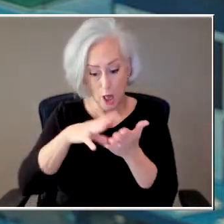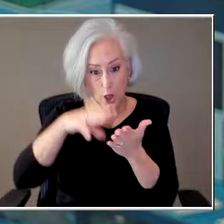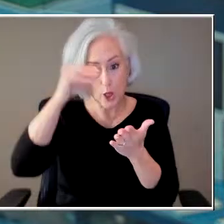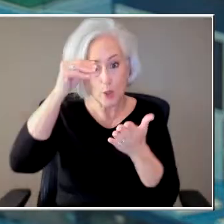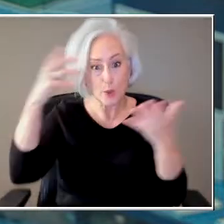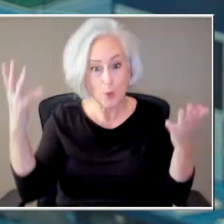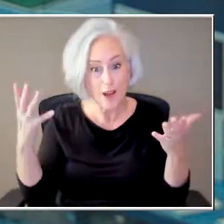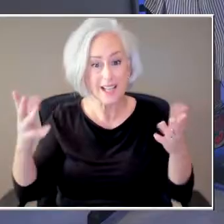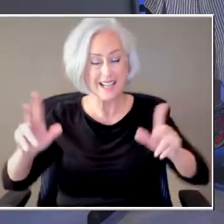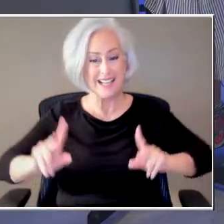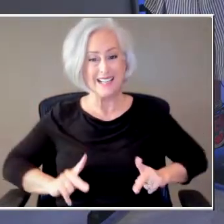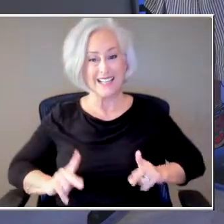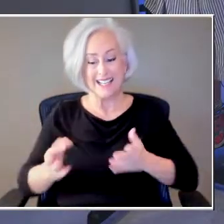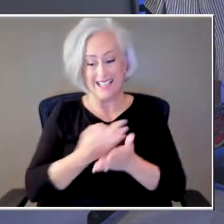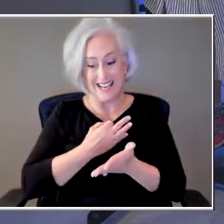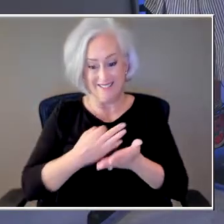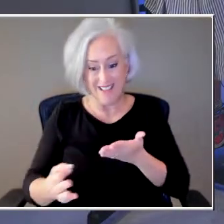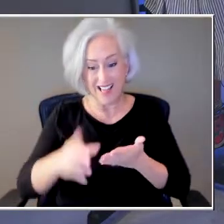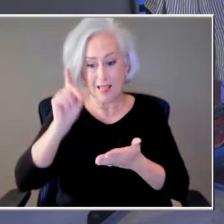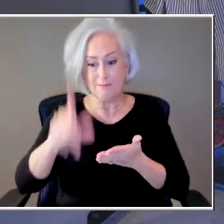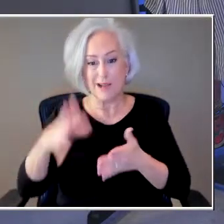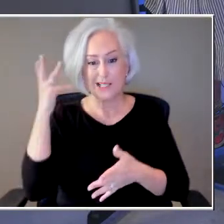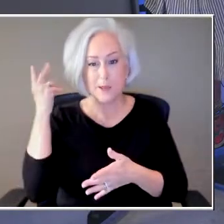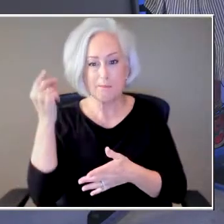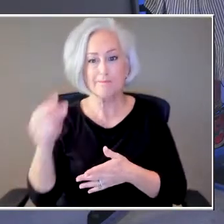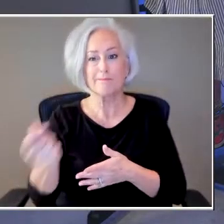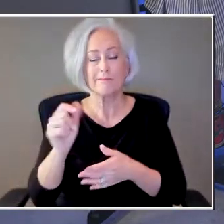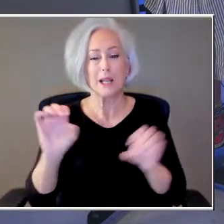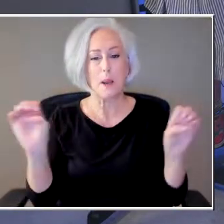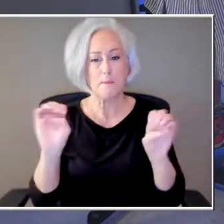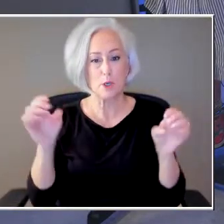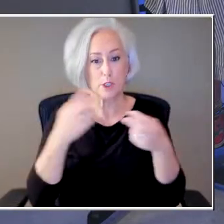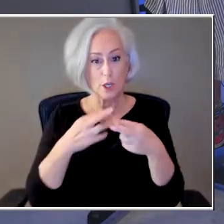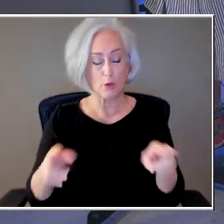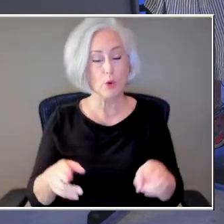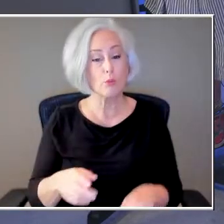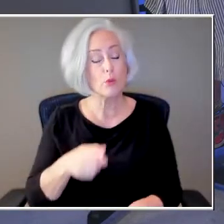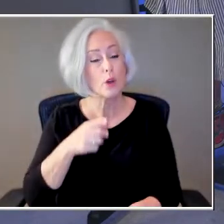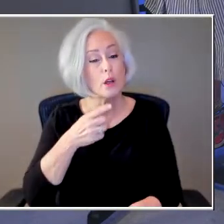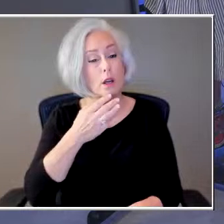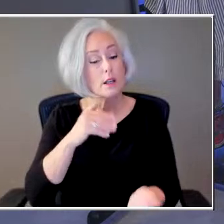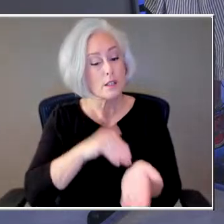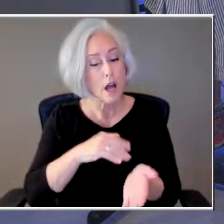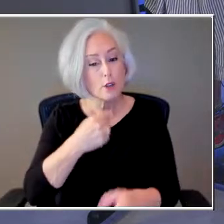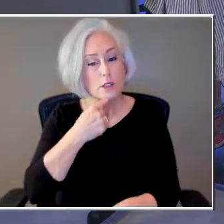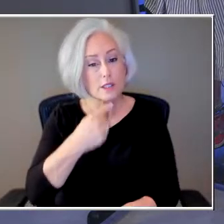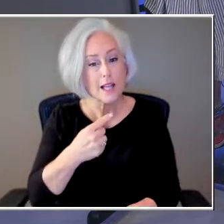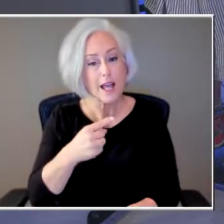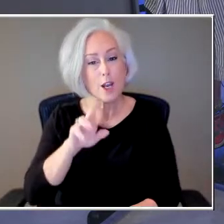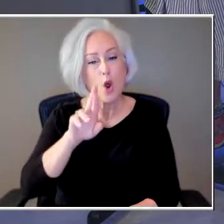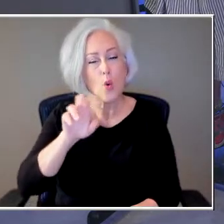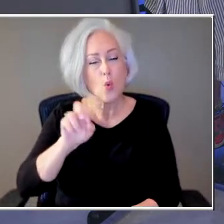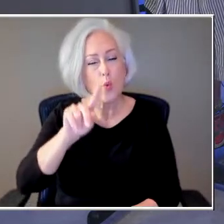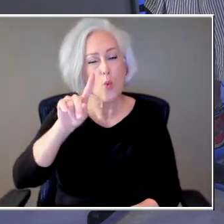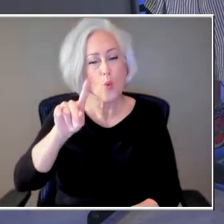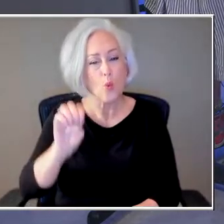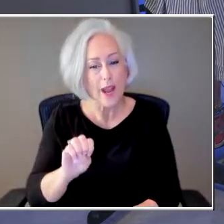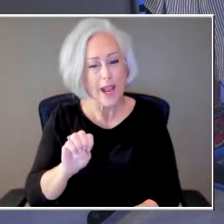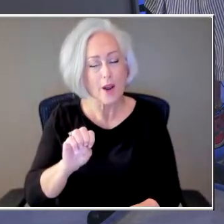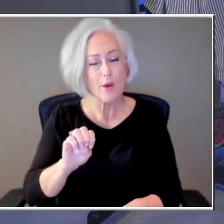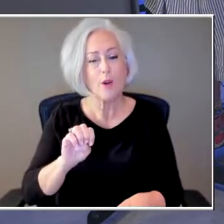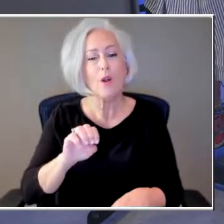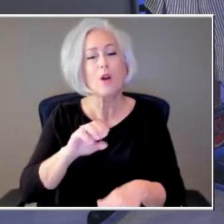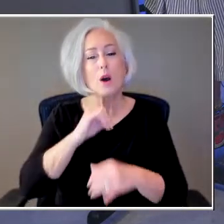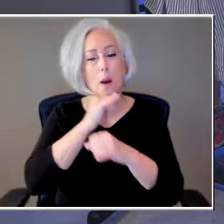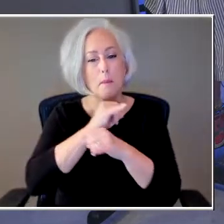ER immediately. So doctors tell you you have this rare autoimmune disease attacking your kidneys. So what did they tell you about this